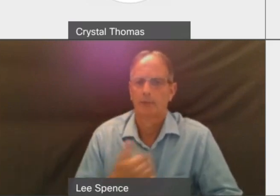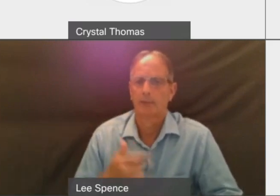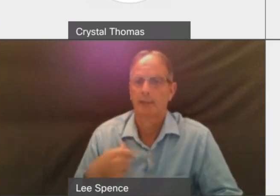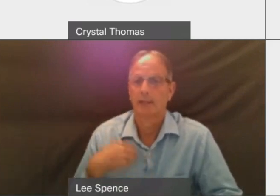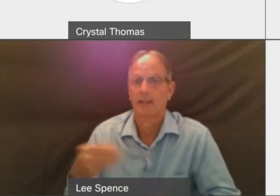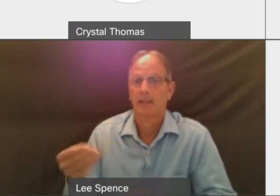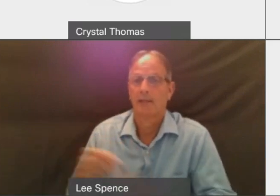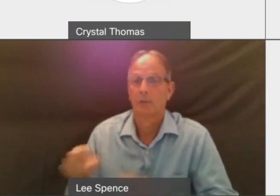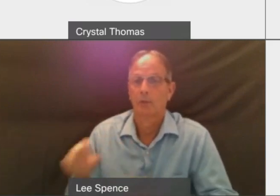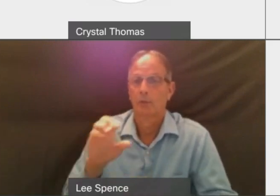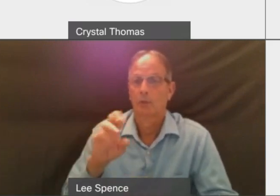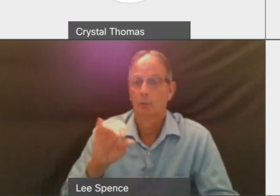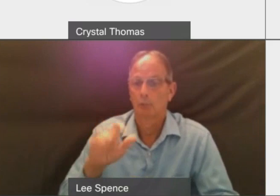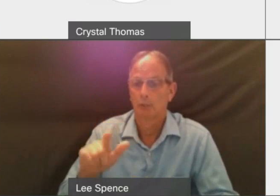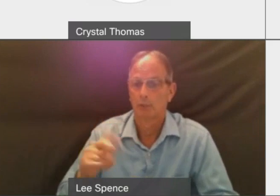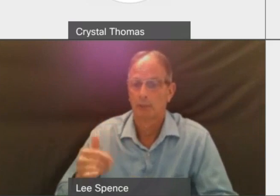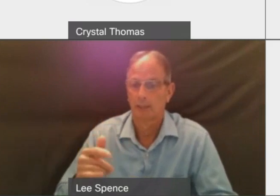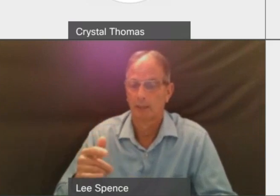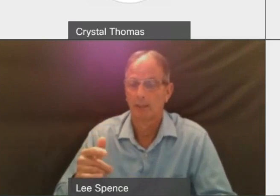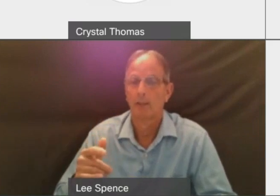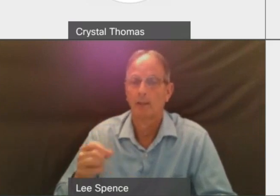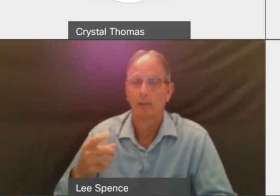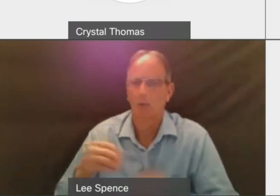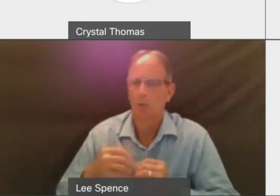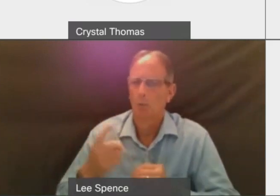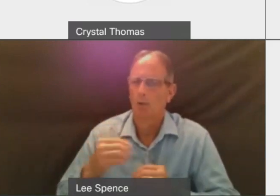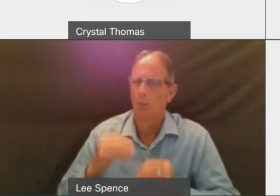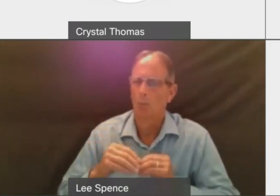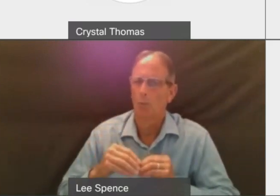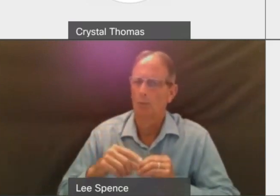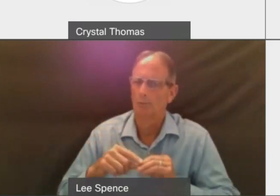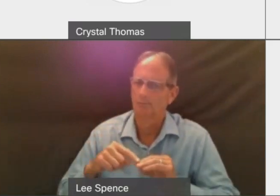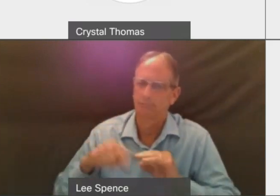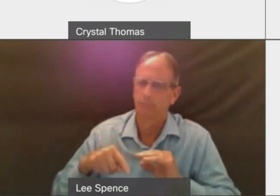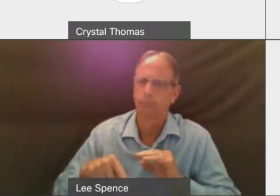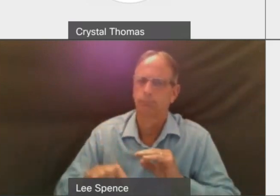Because this is really one of our more comprehensive initiatives in